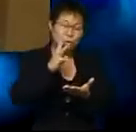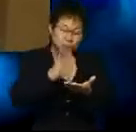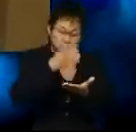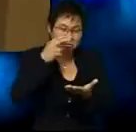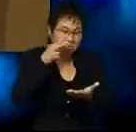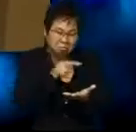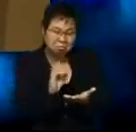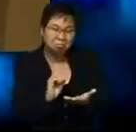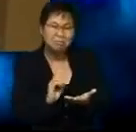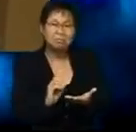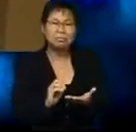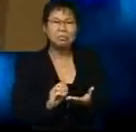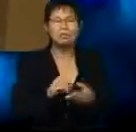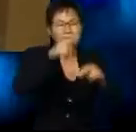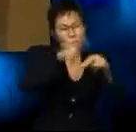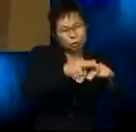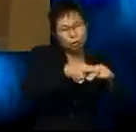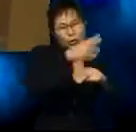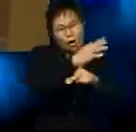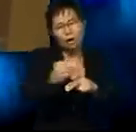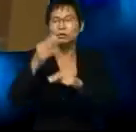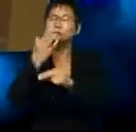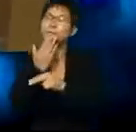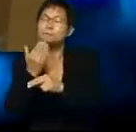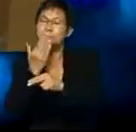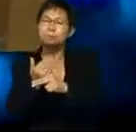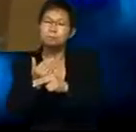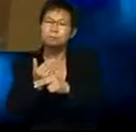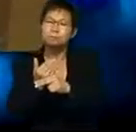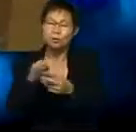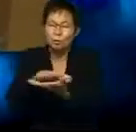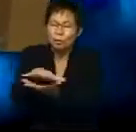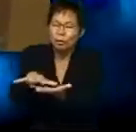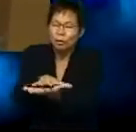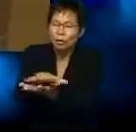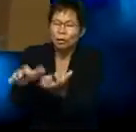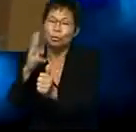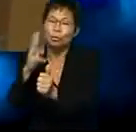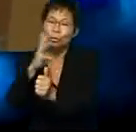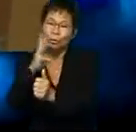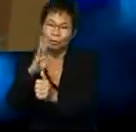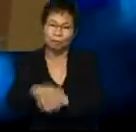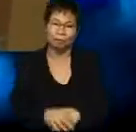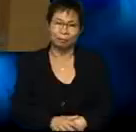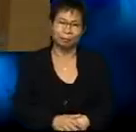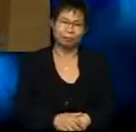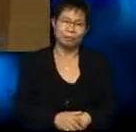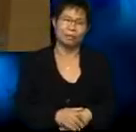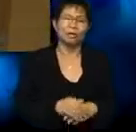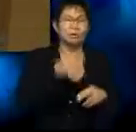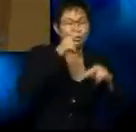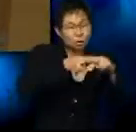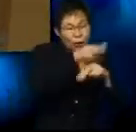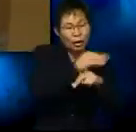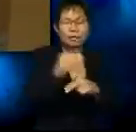In the solution, the salt and sugar particles are mixed up with the water particles. Salt